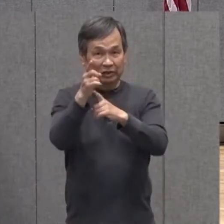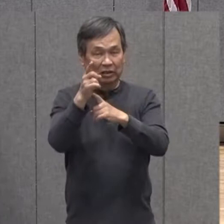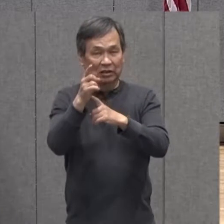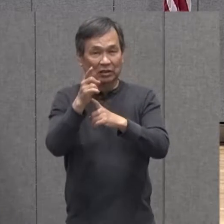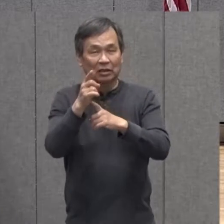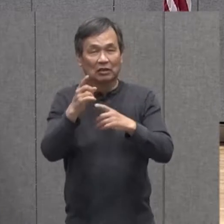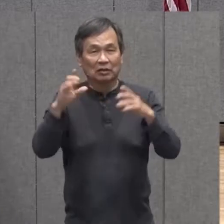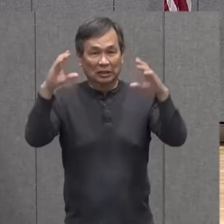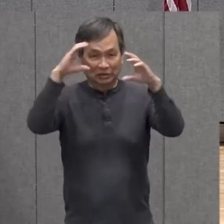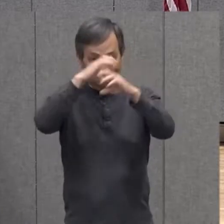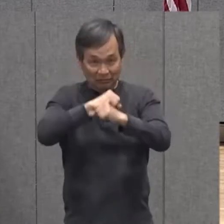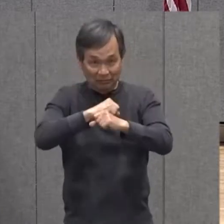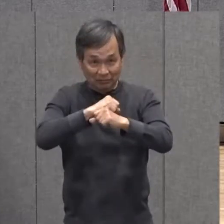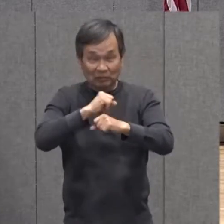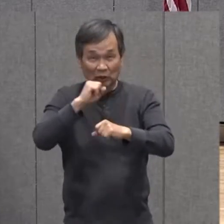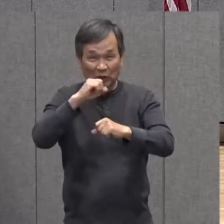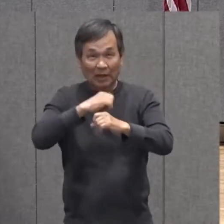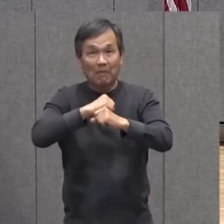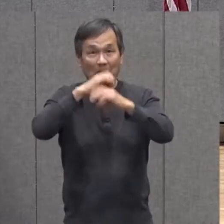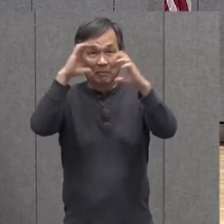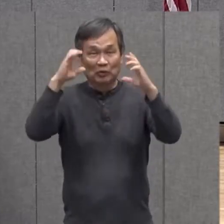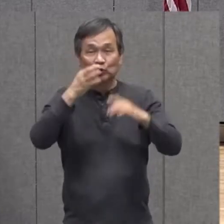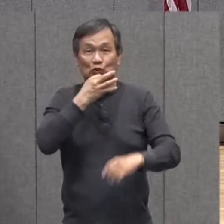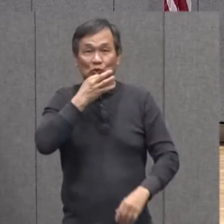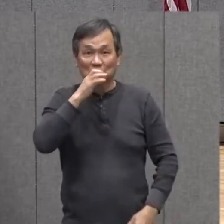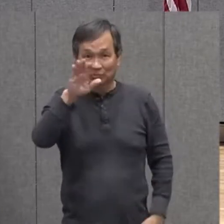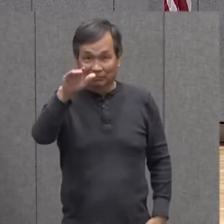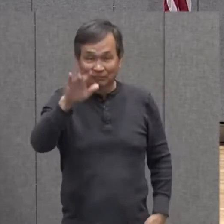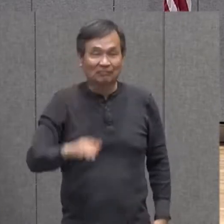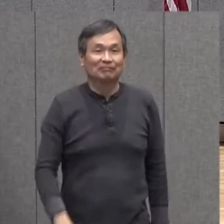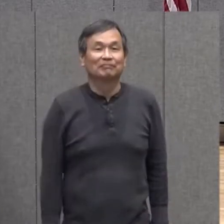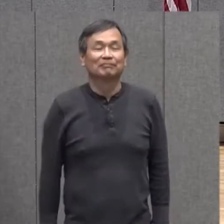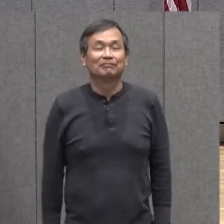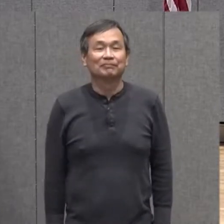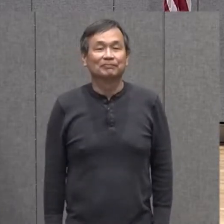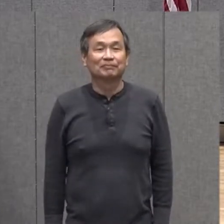with more movement for you all. Sigan practicando y nos veremos en un momento.